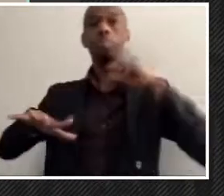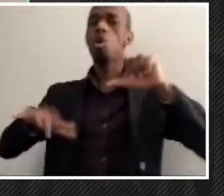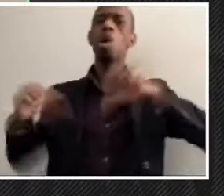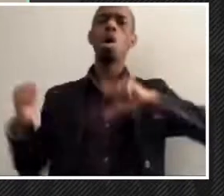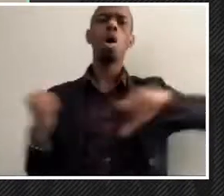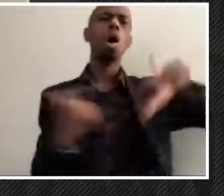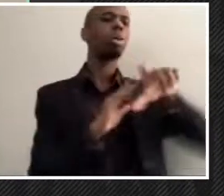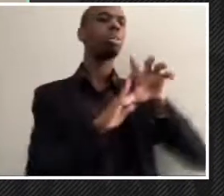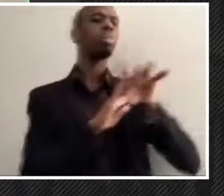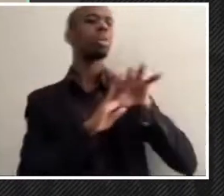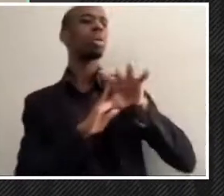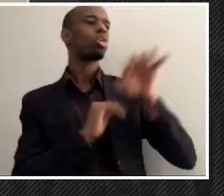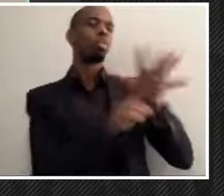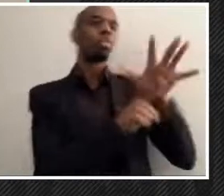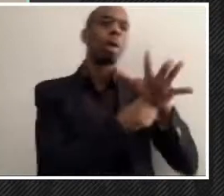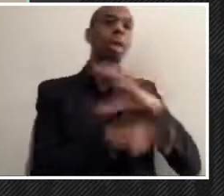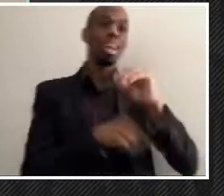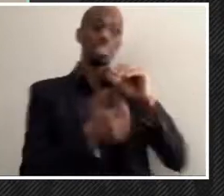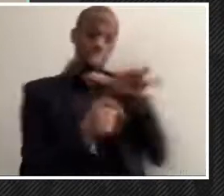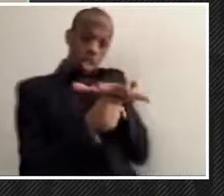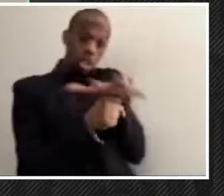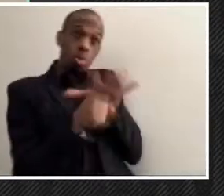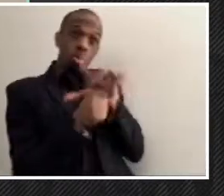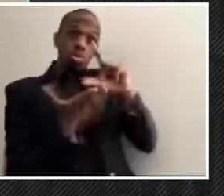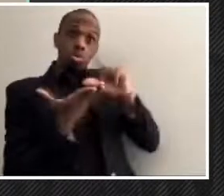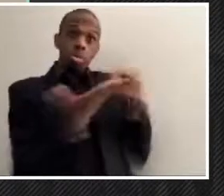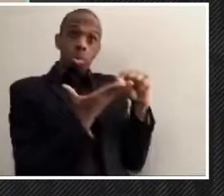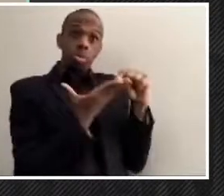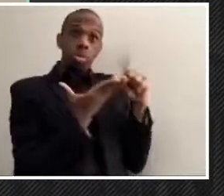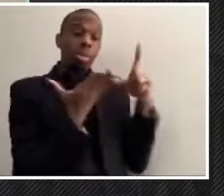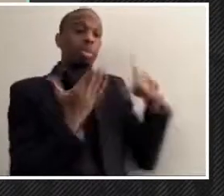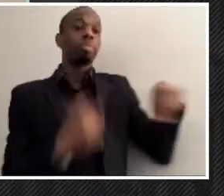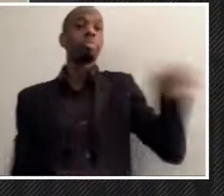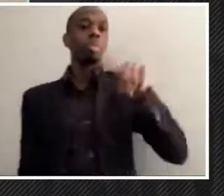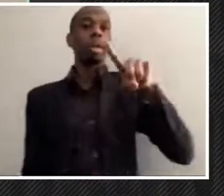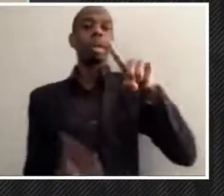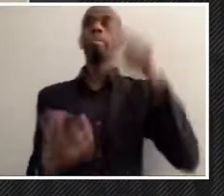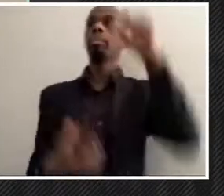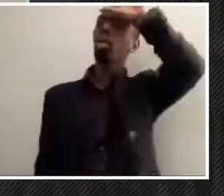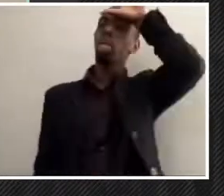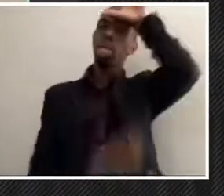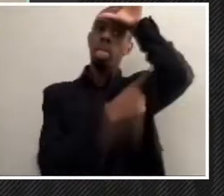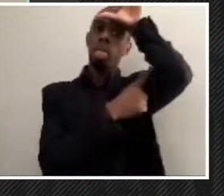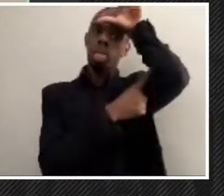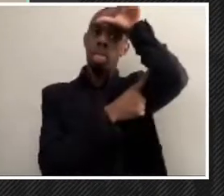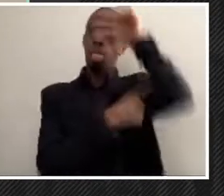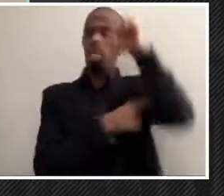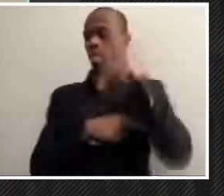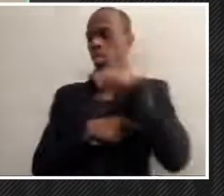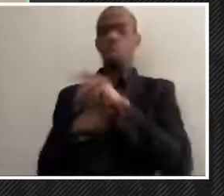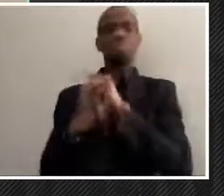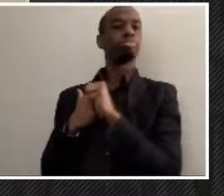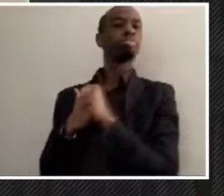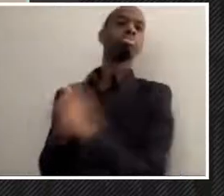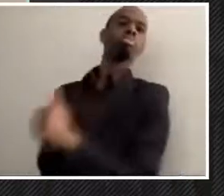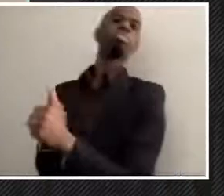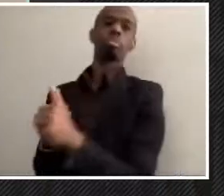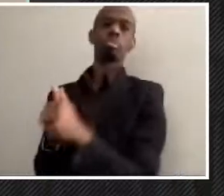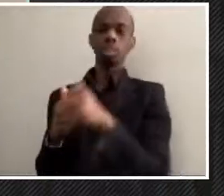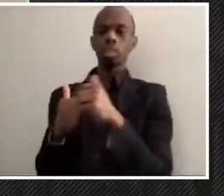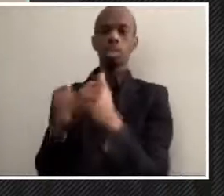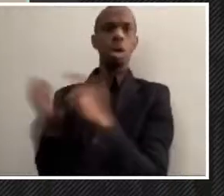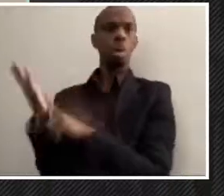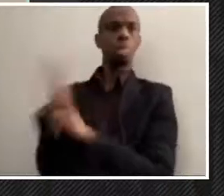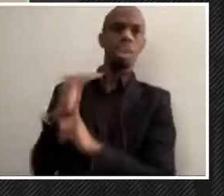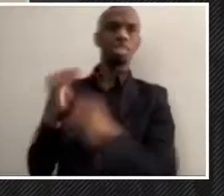papers, who are also complicit in fomenting the ability to continue oppressive actions against Black people. And so I think what